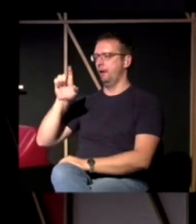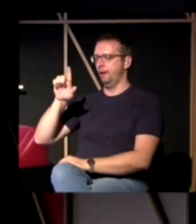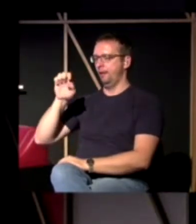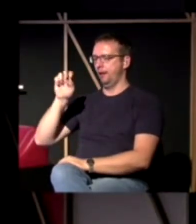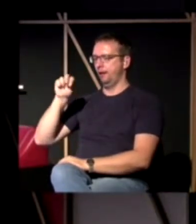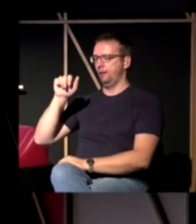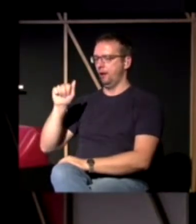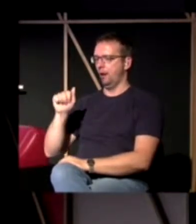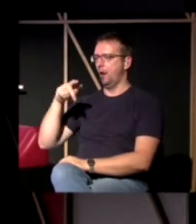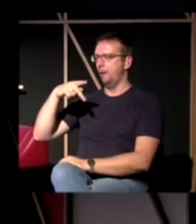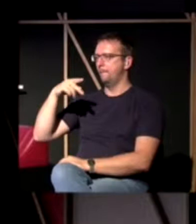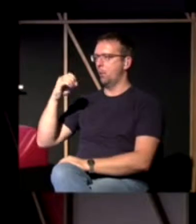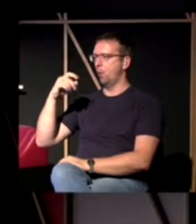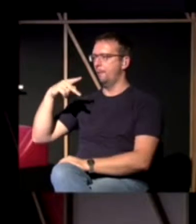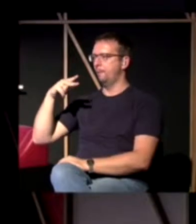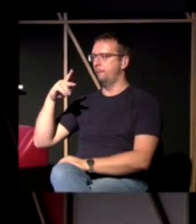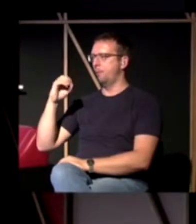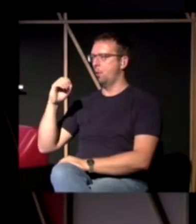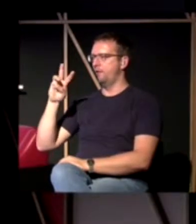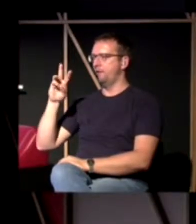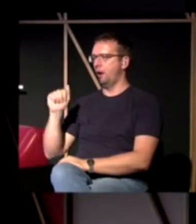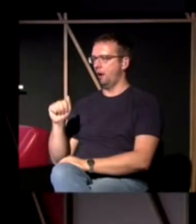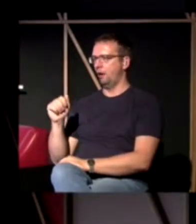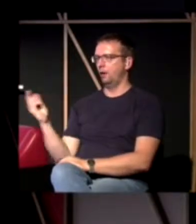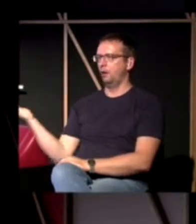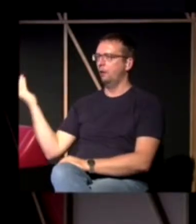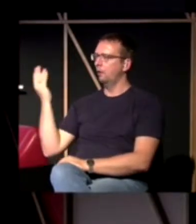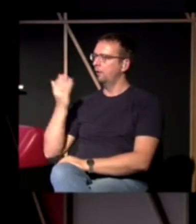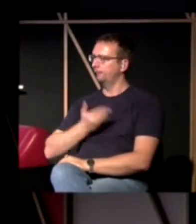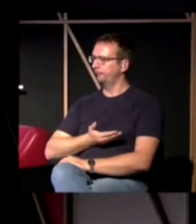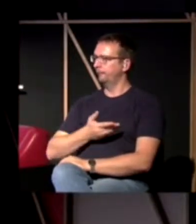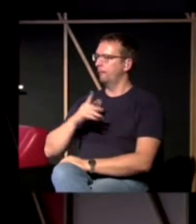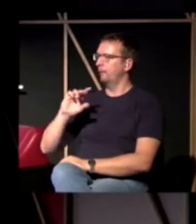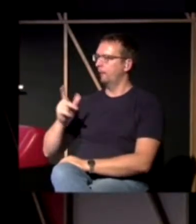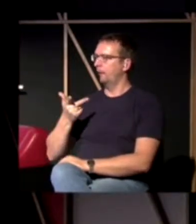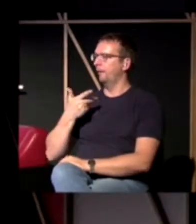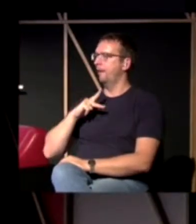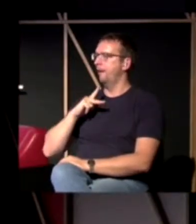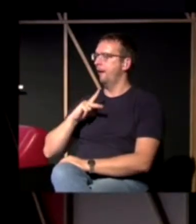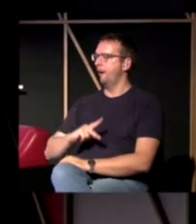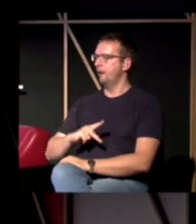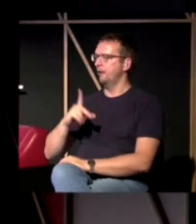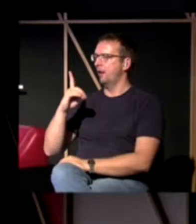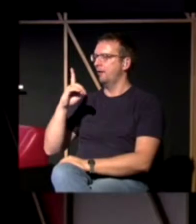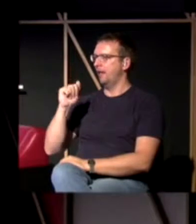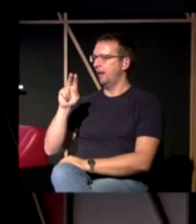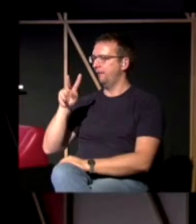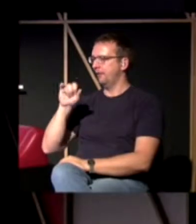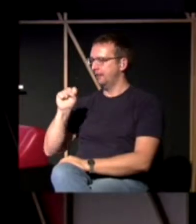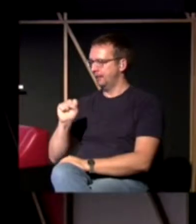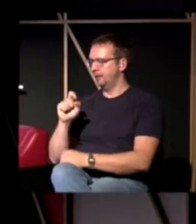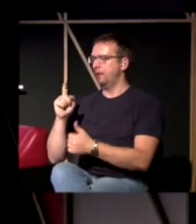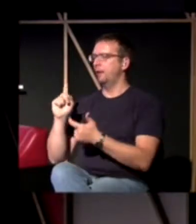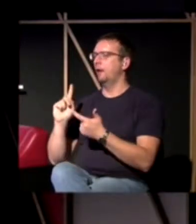Owen Davis, the Chief Executive of Level Playing Field in England and Wales. We have Albert Alvarez Blanco from